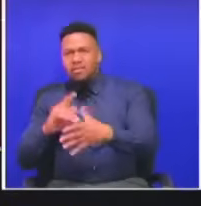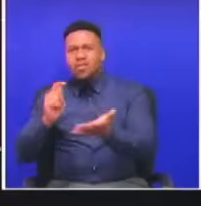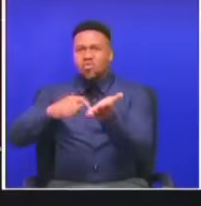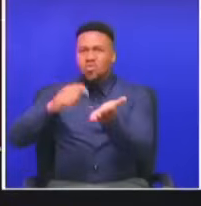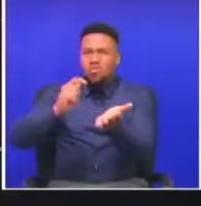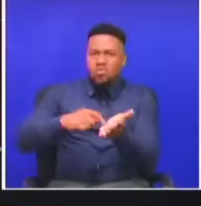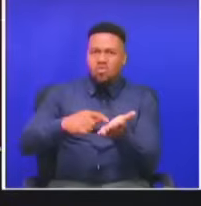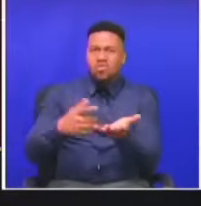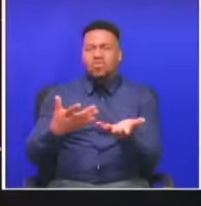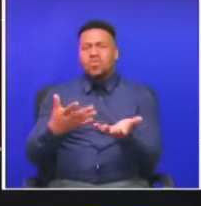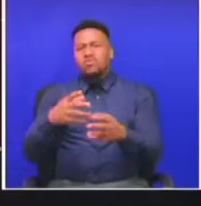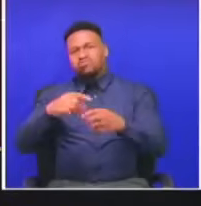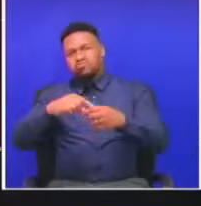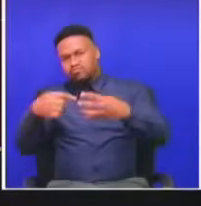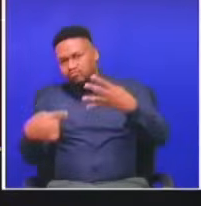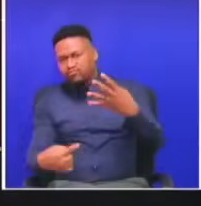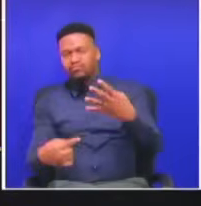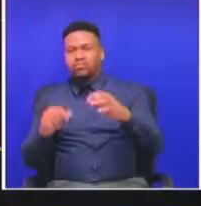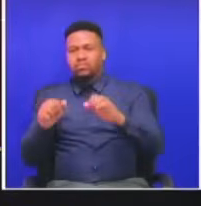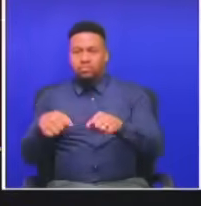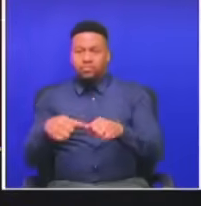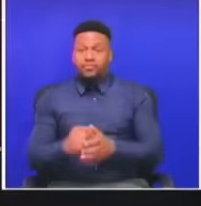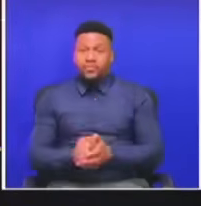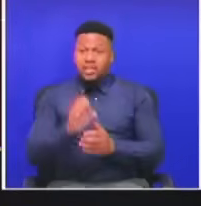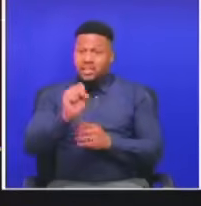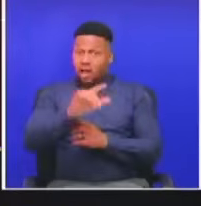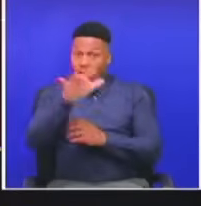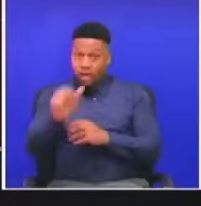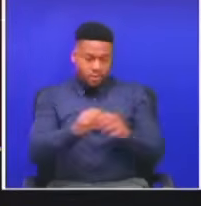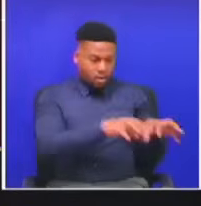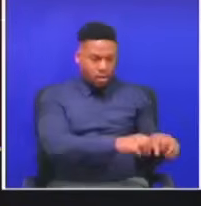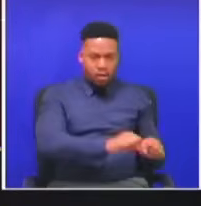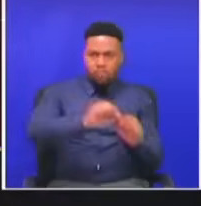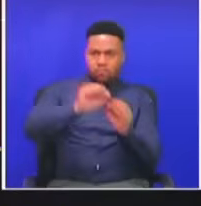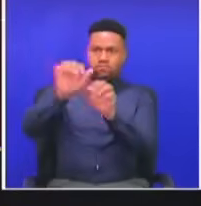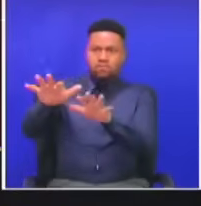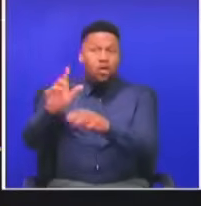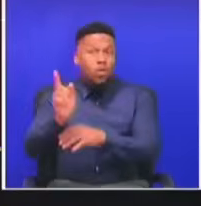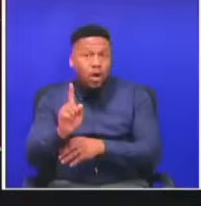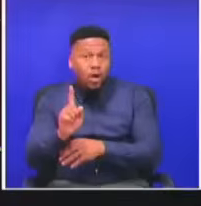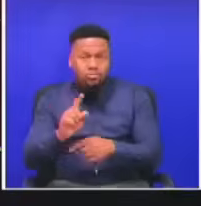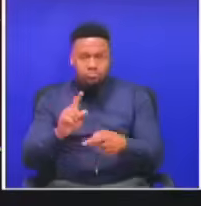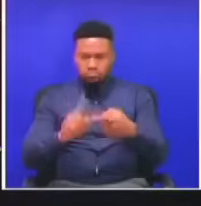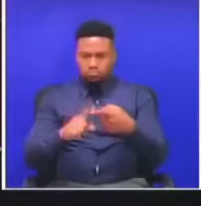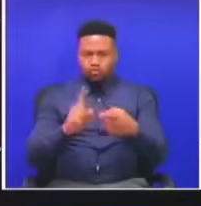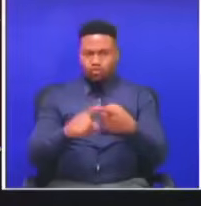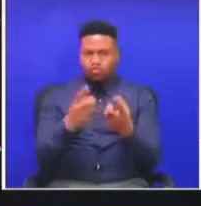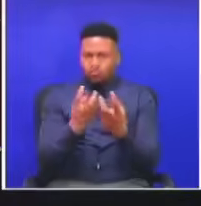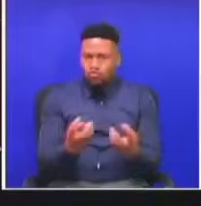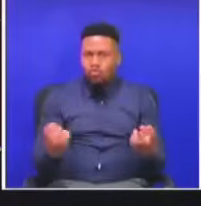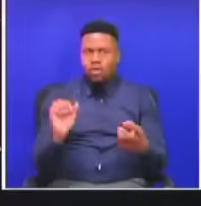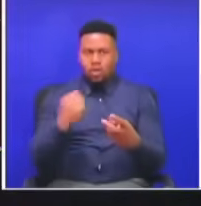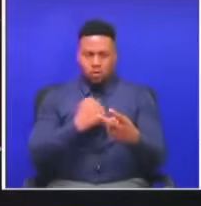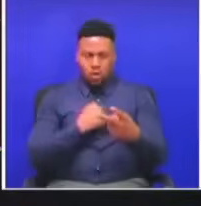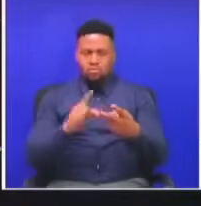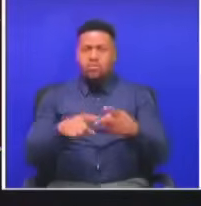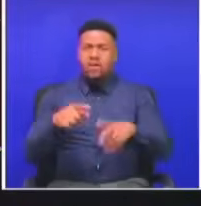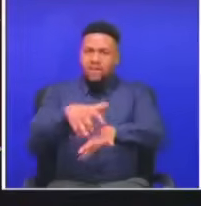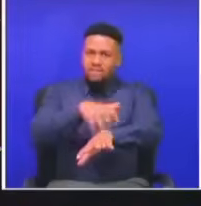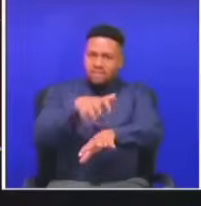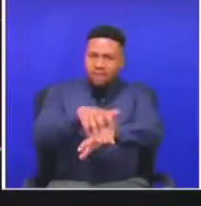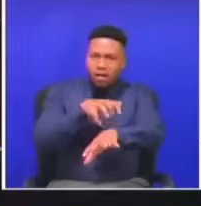South Africa exports to the United States include our minerals, our agricultural